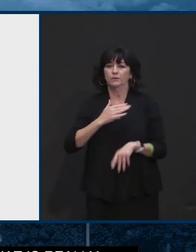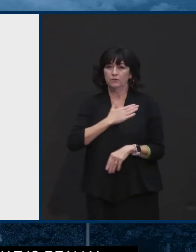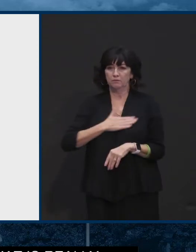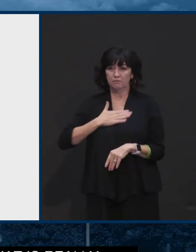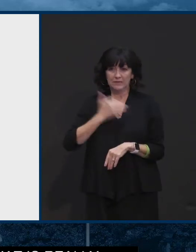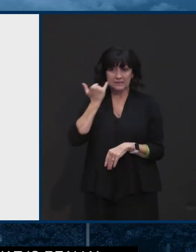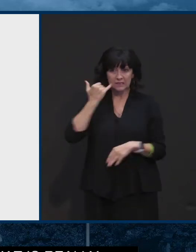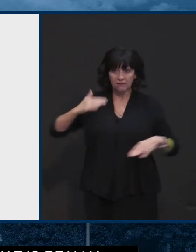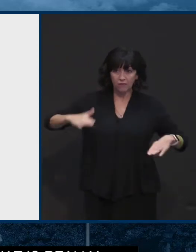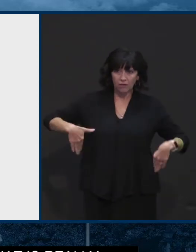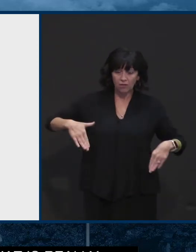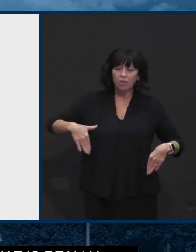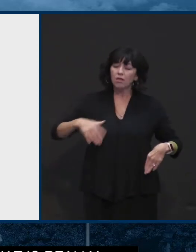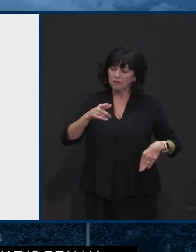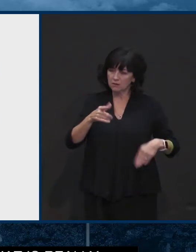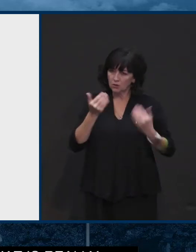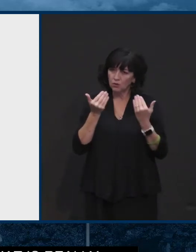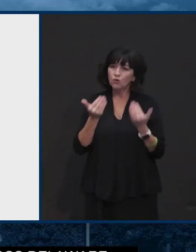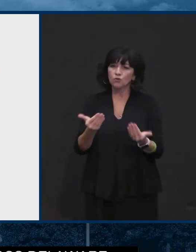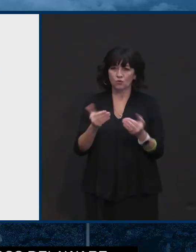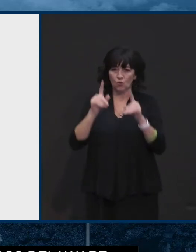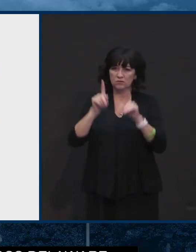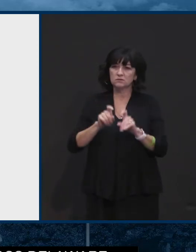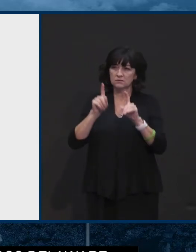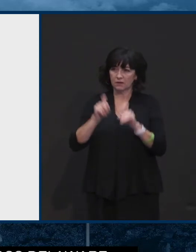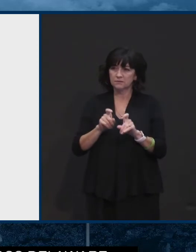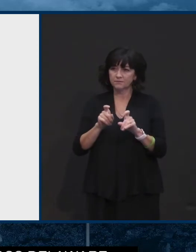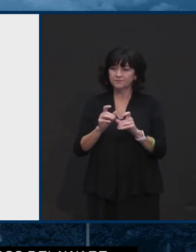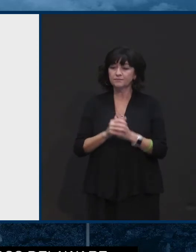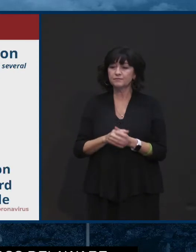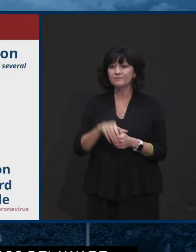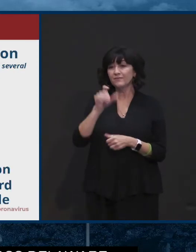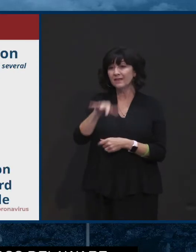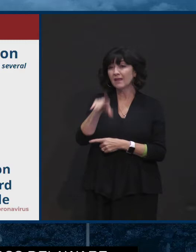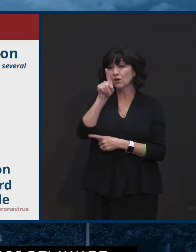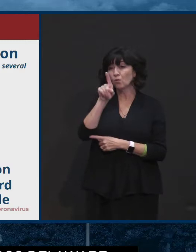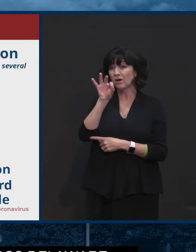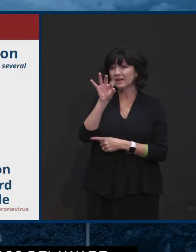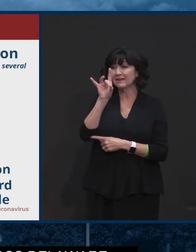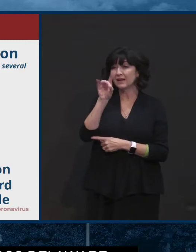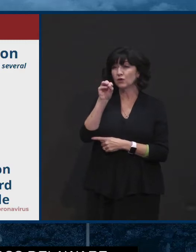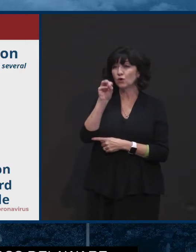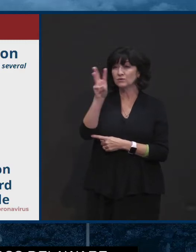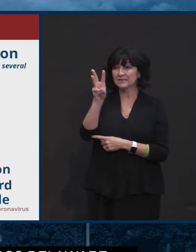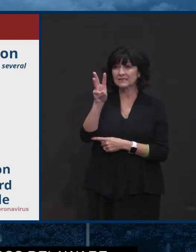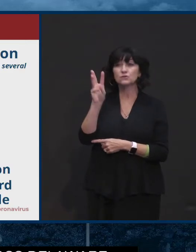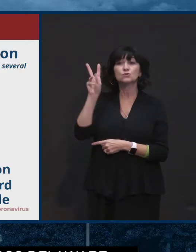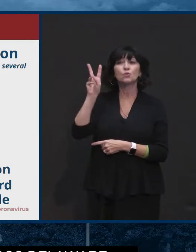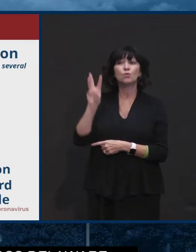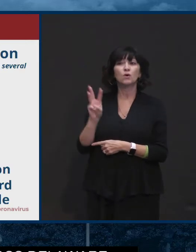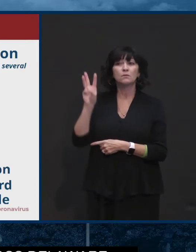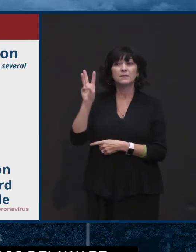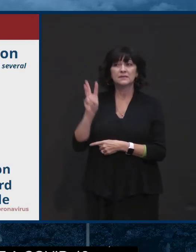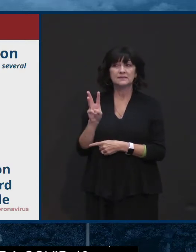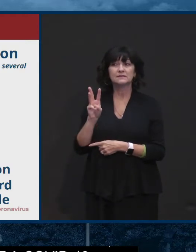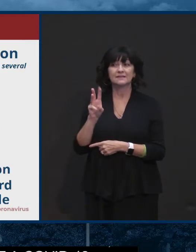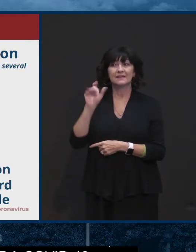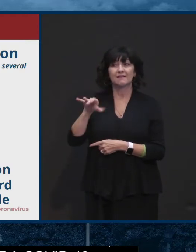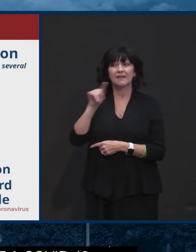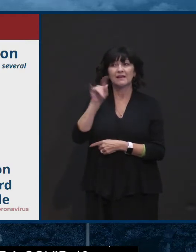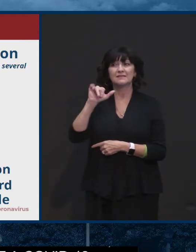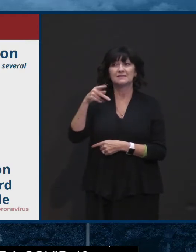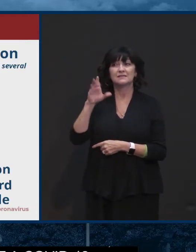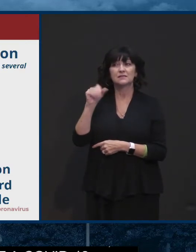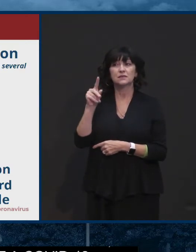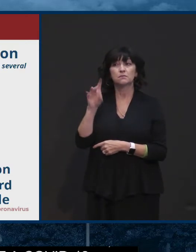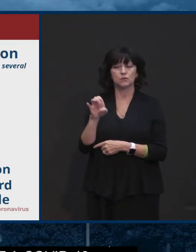look to the zip code of Wilmington 19806 that appeared on the map, that zip code and